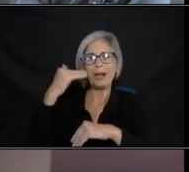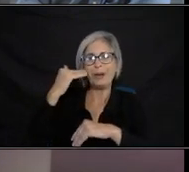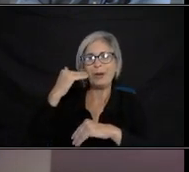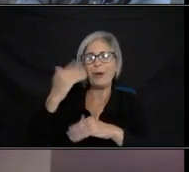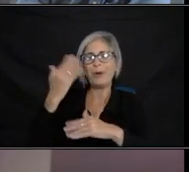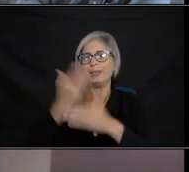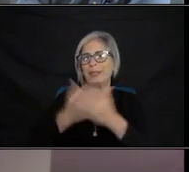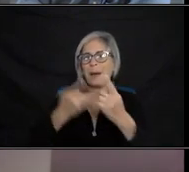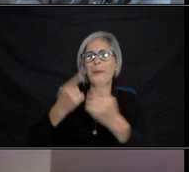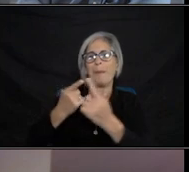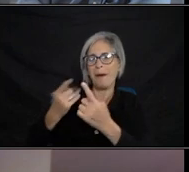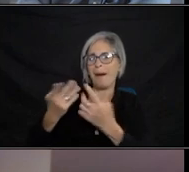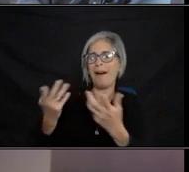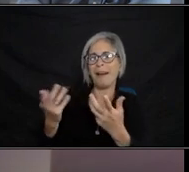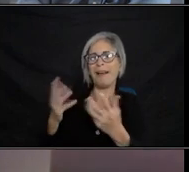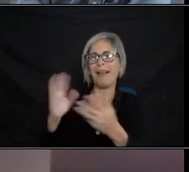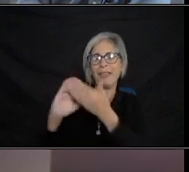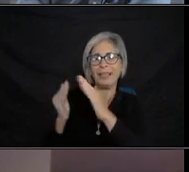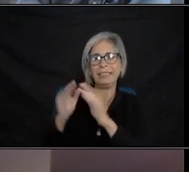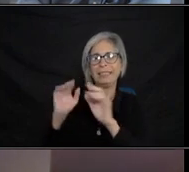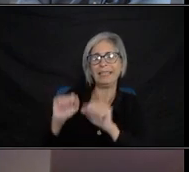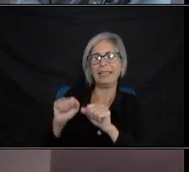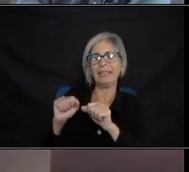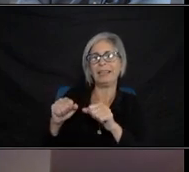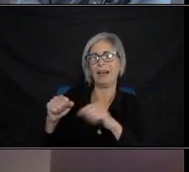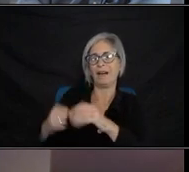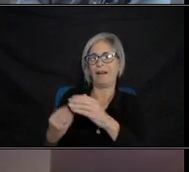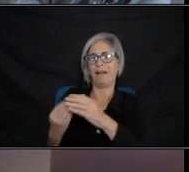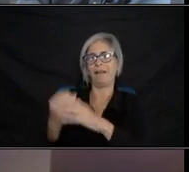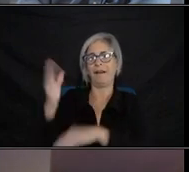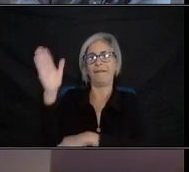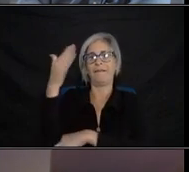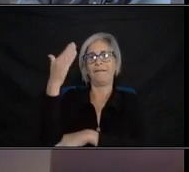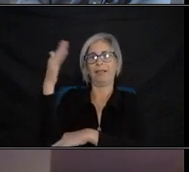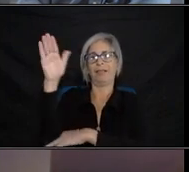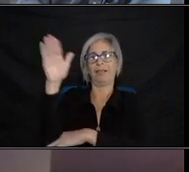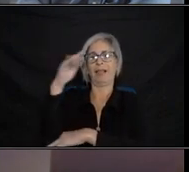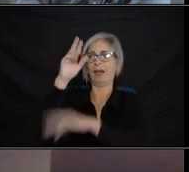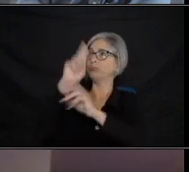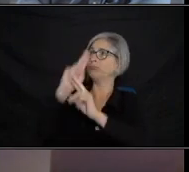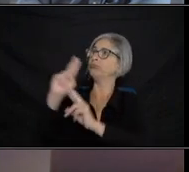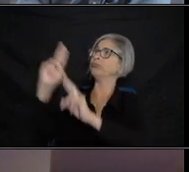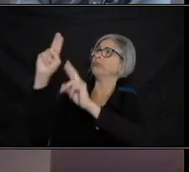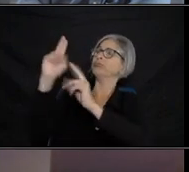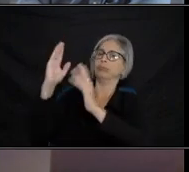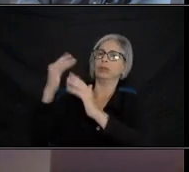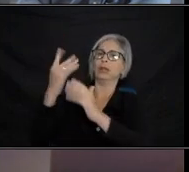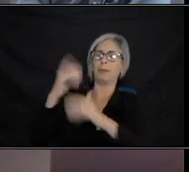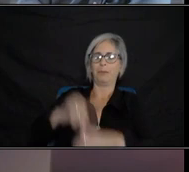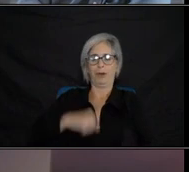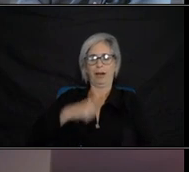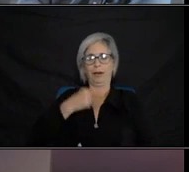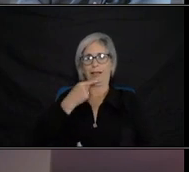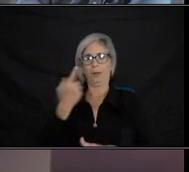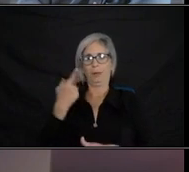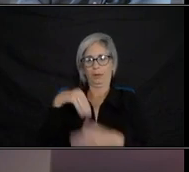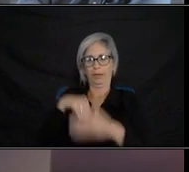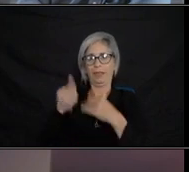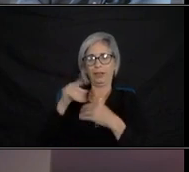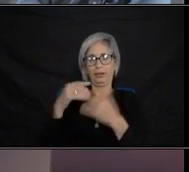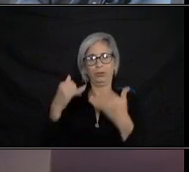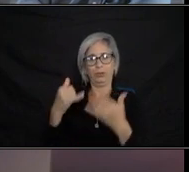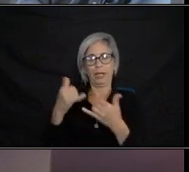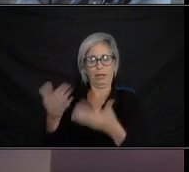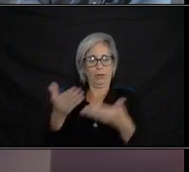the city did a flag raising. I'm proud to say that we were in there today to deliver a